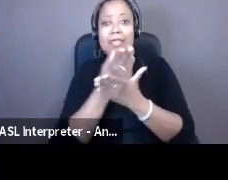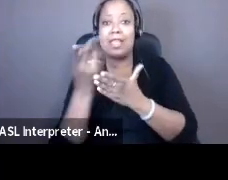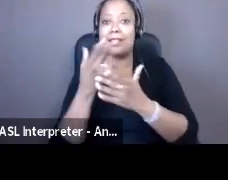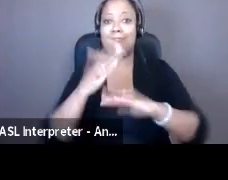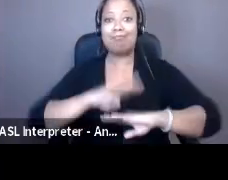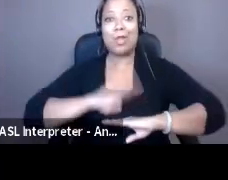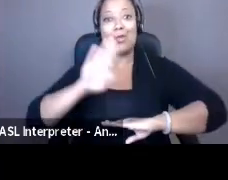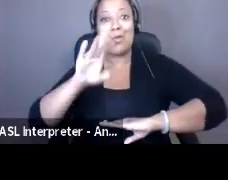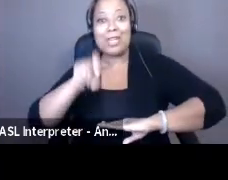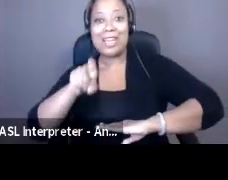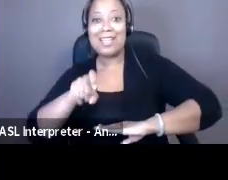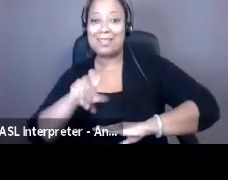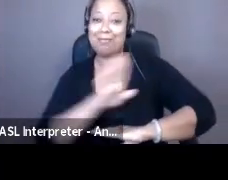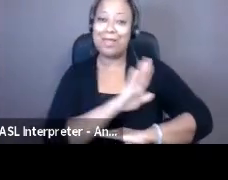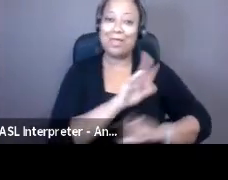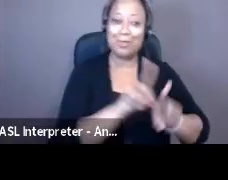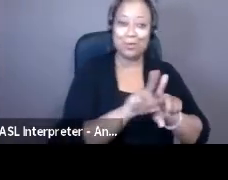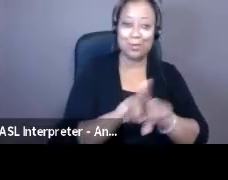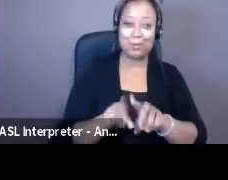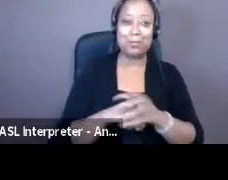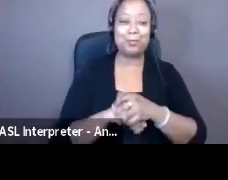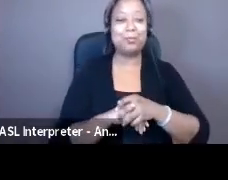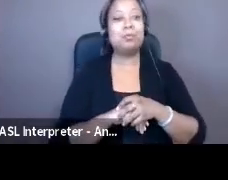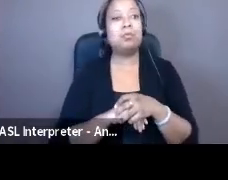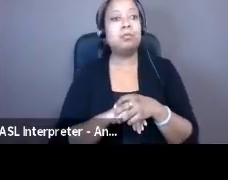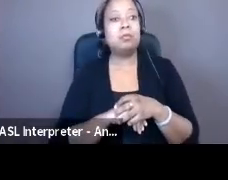their needs as well. You need to know